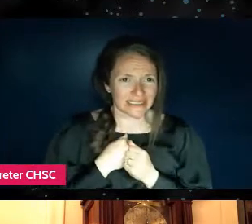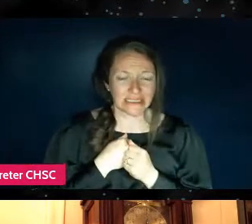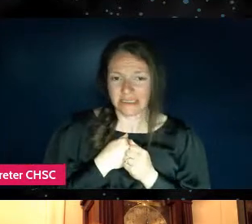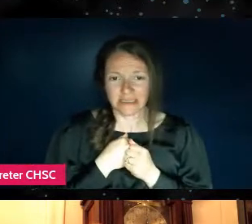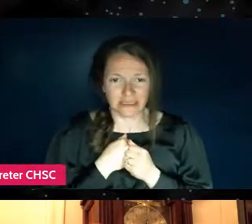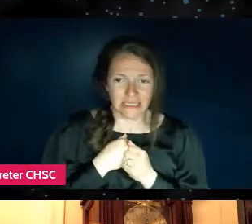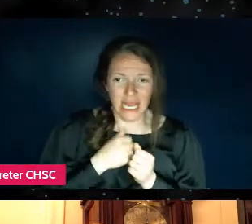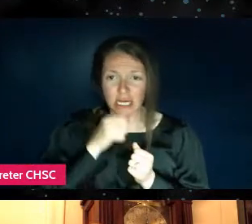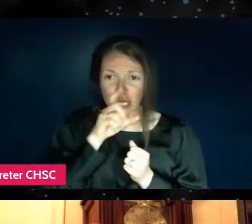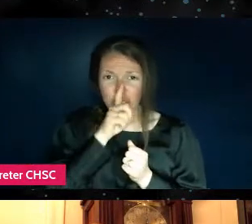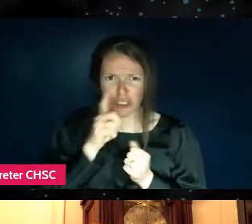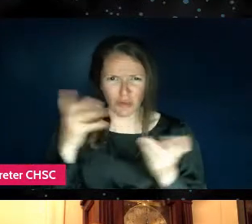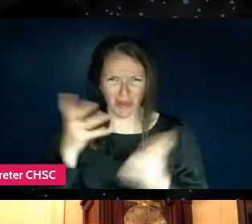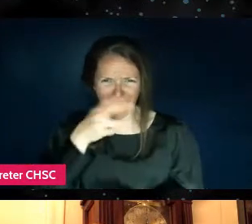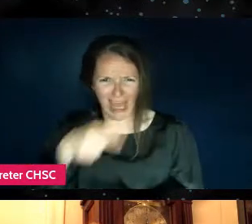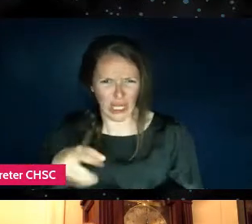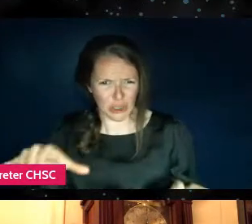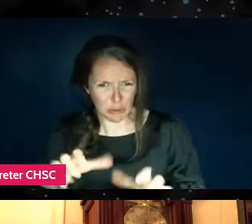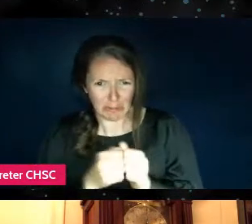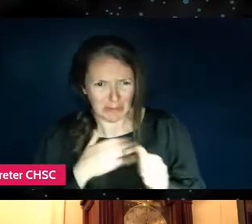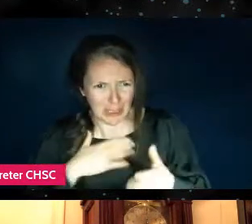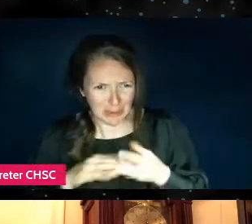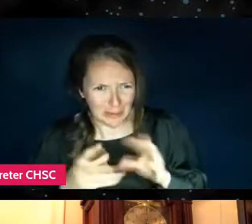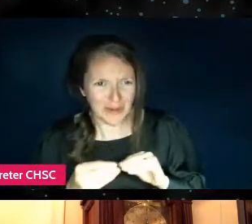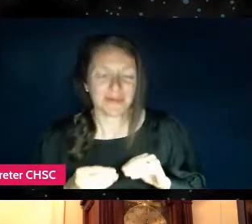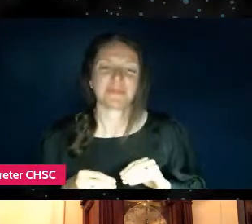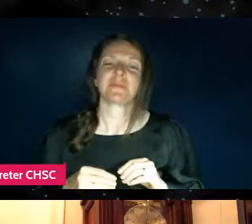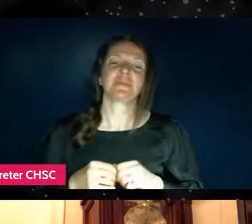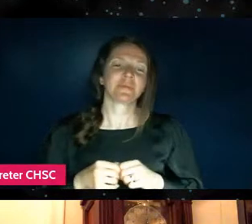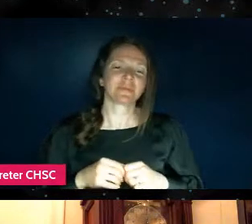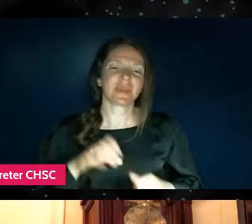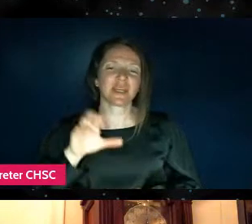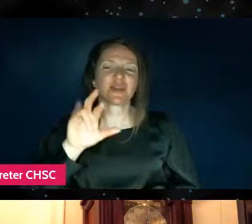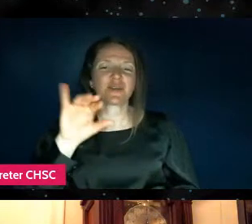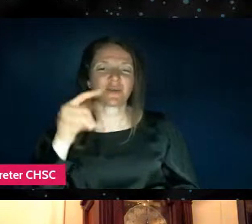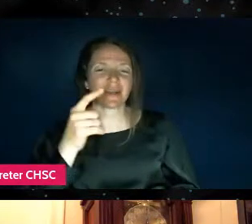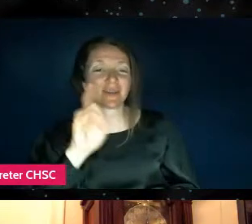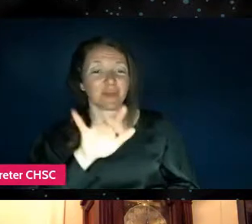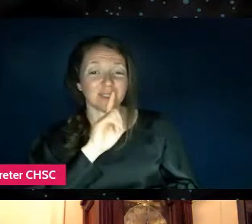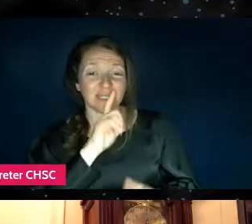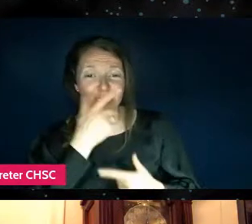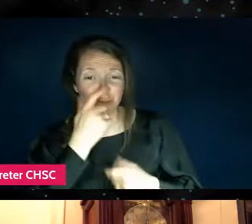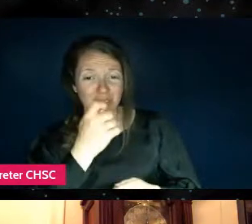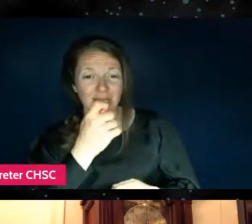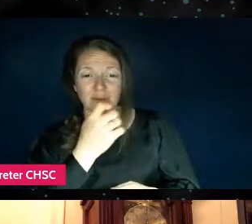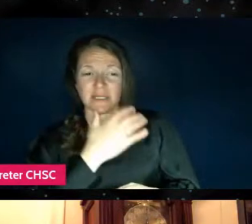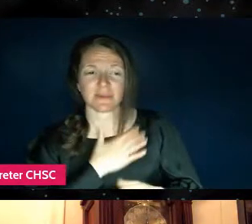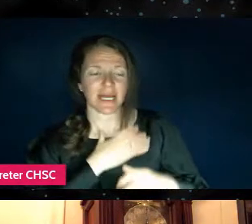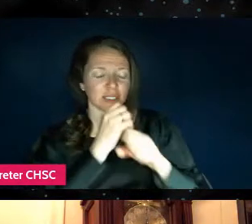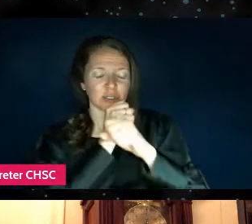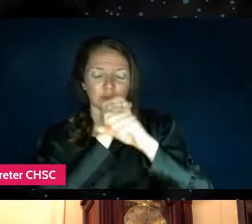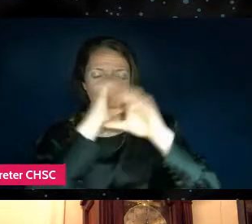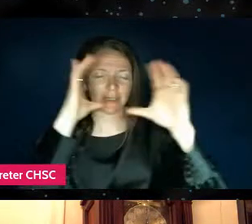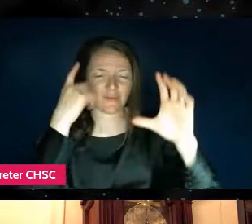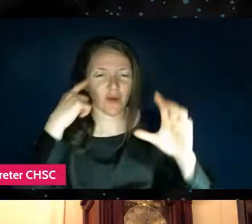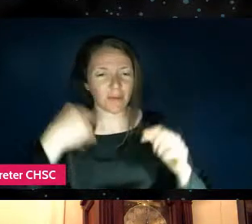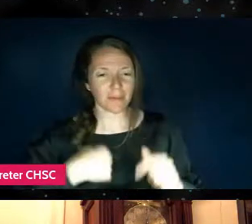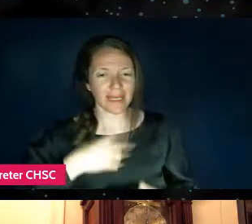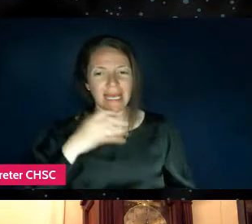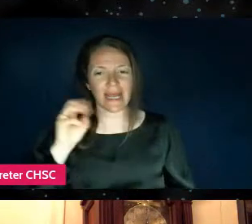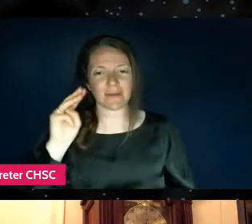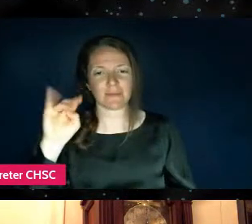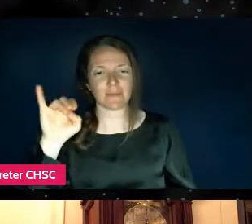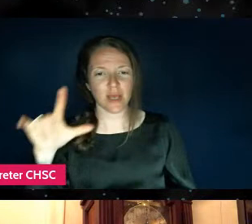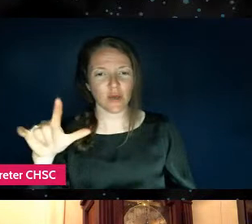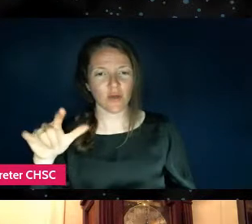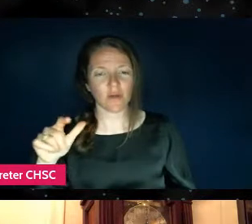sure what the hell you're doing with them. Well, it was interesting, you know, because it was a dream of mine and Michael's. There's some very